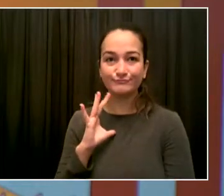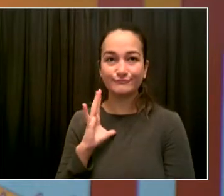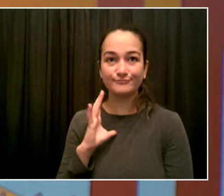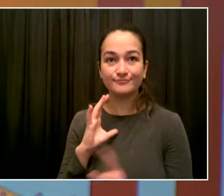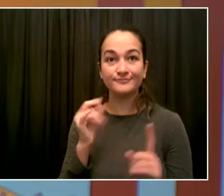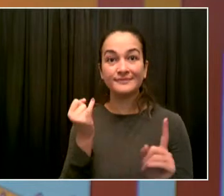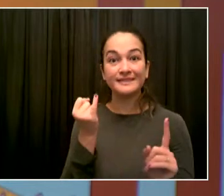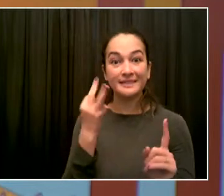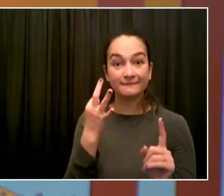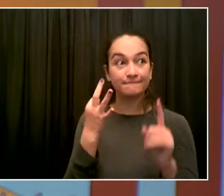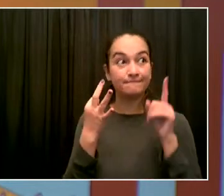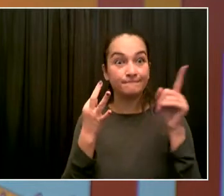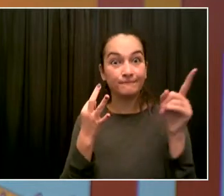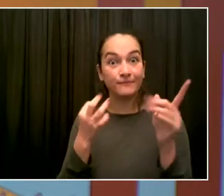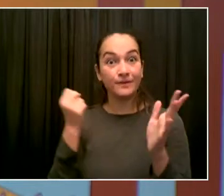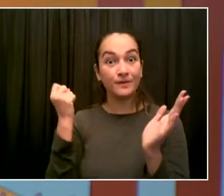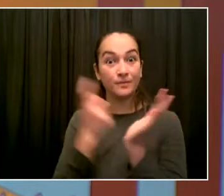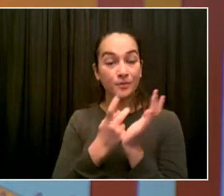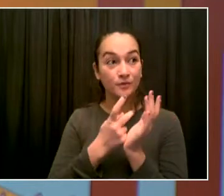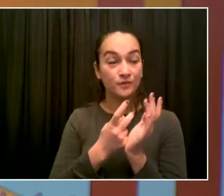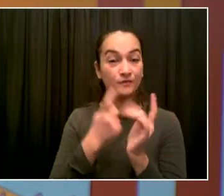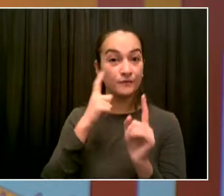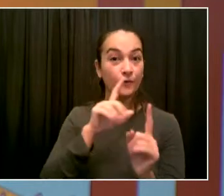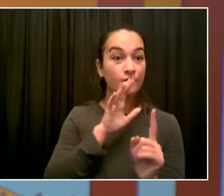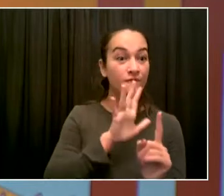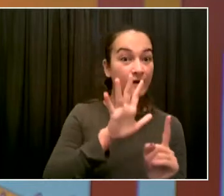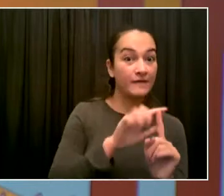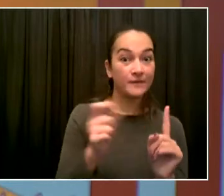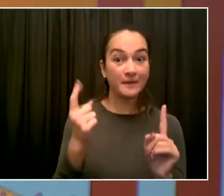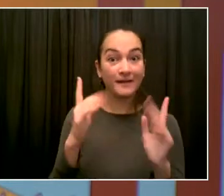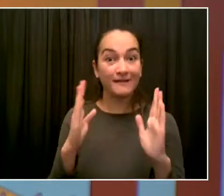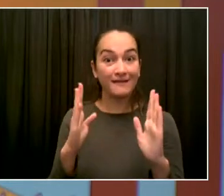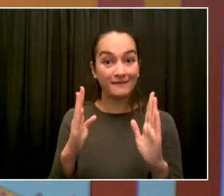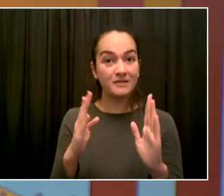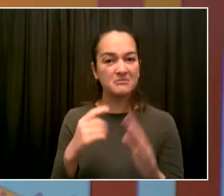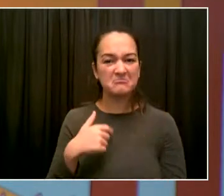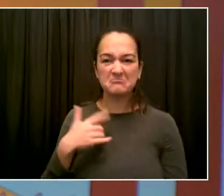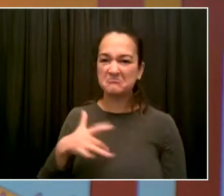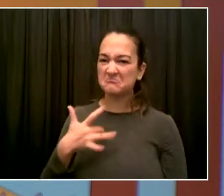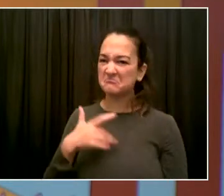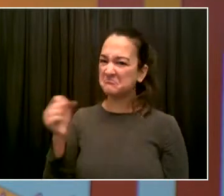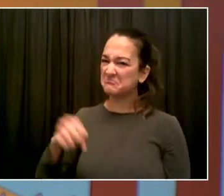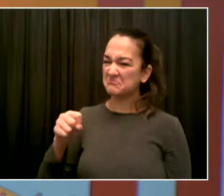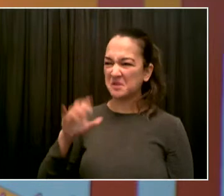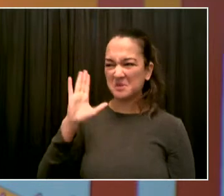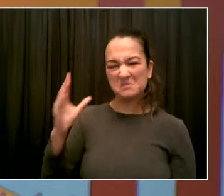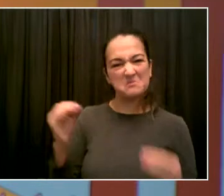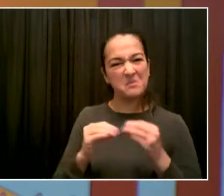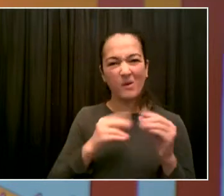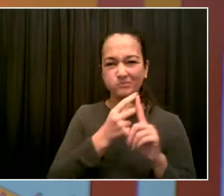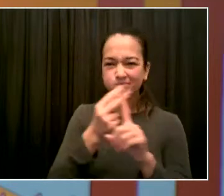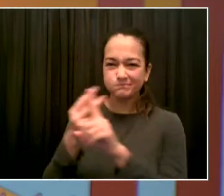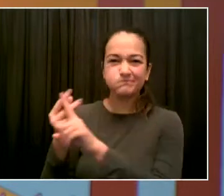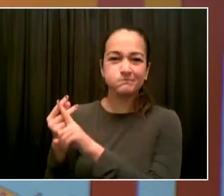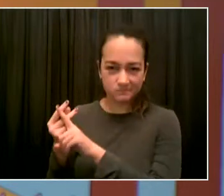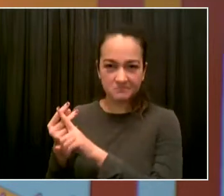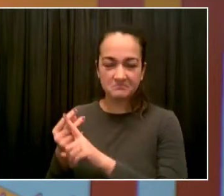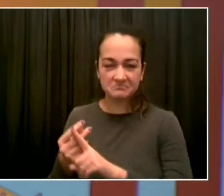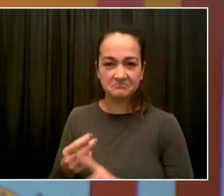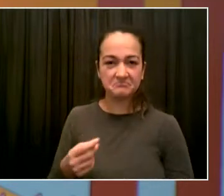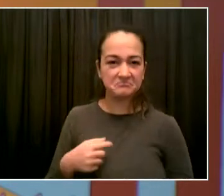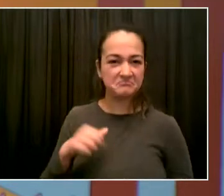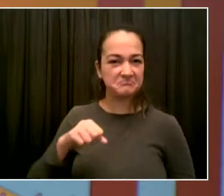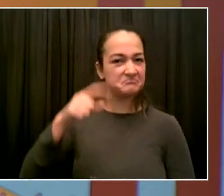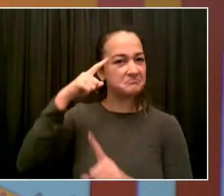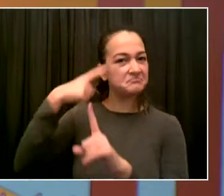But I do not want to see kids excluded. I want to invite kids in and then constantly work to get them vaccinated. Go